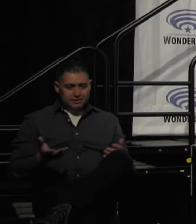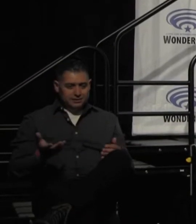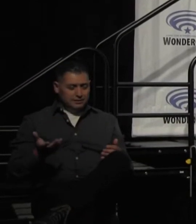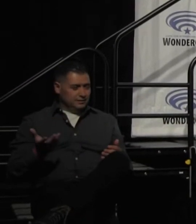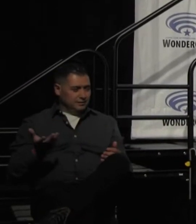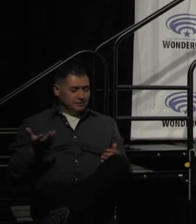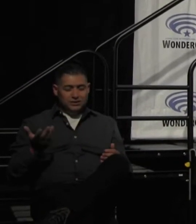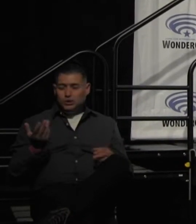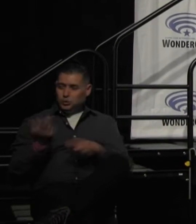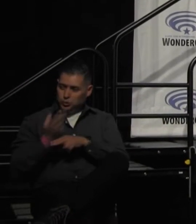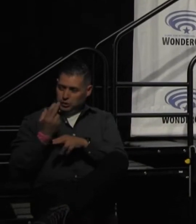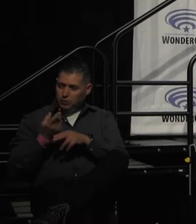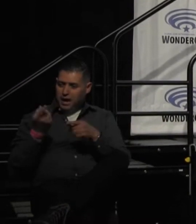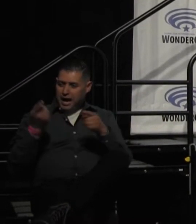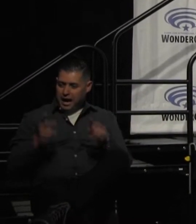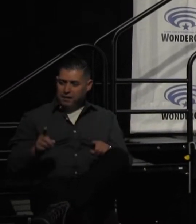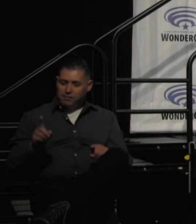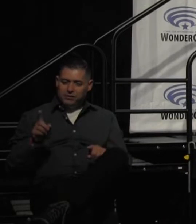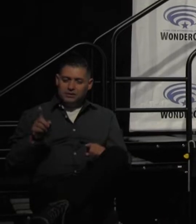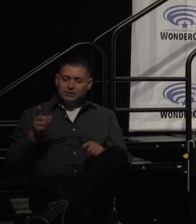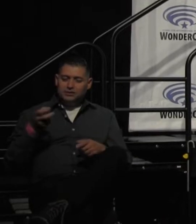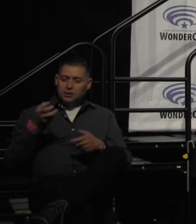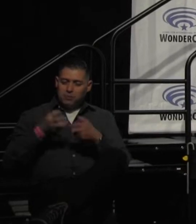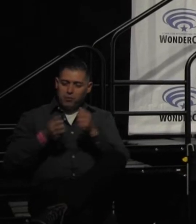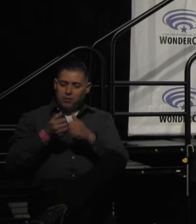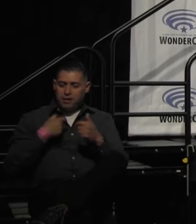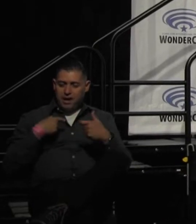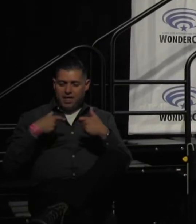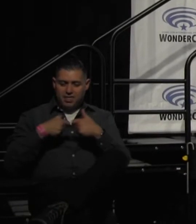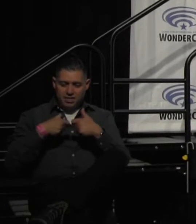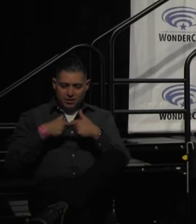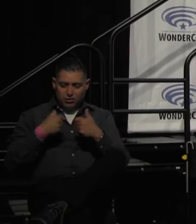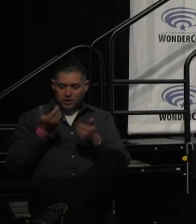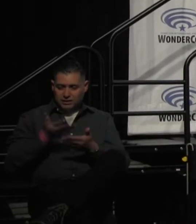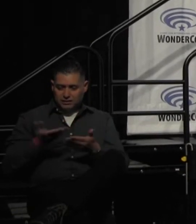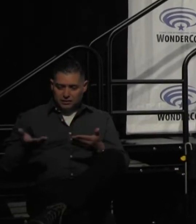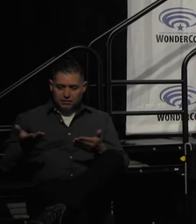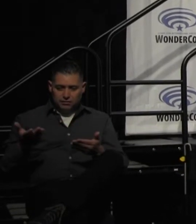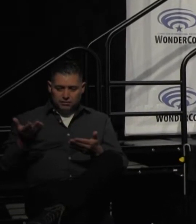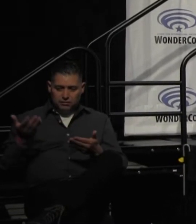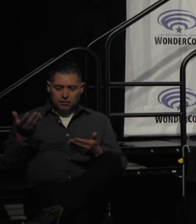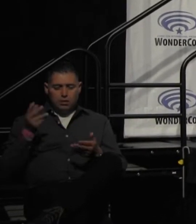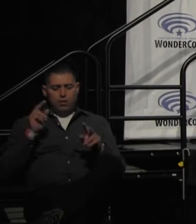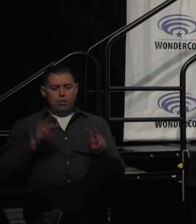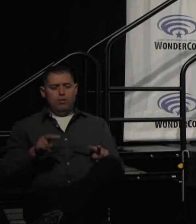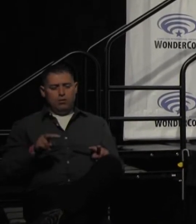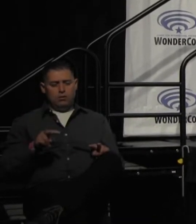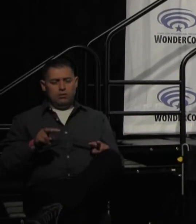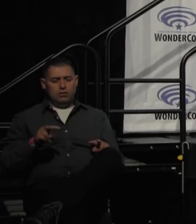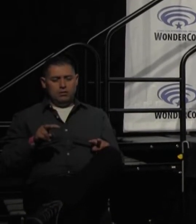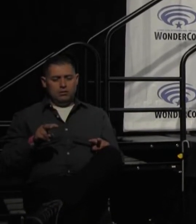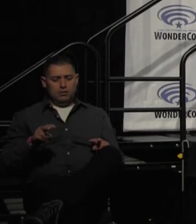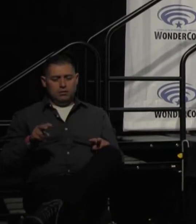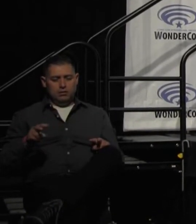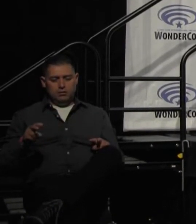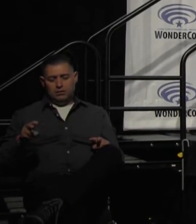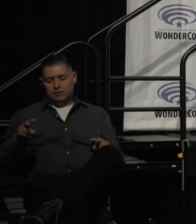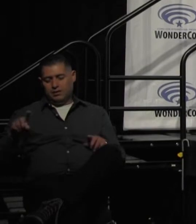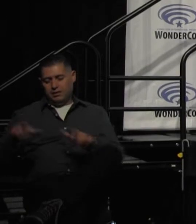That's usually what they do when I have trouble with my electronic stuff. They come and look at it, and then they take the plug and plug it